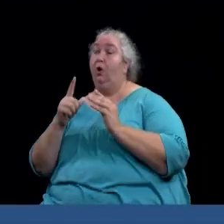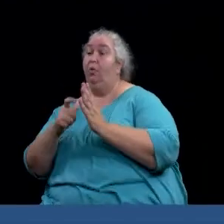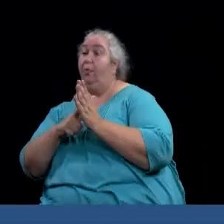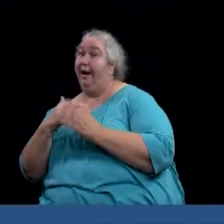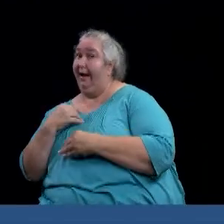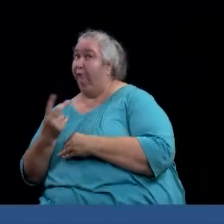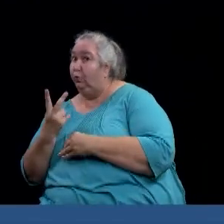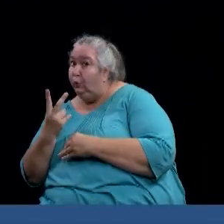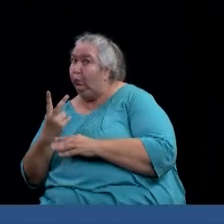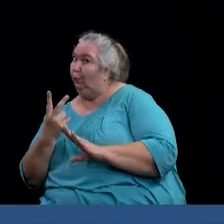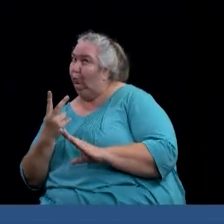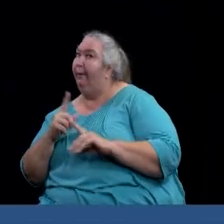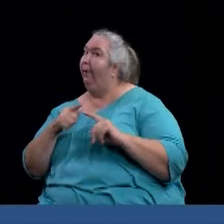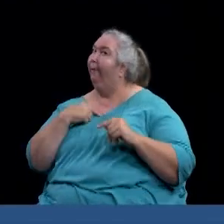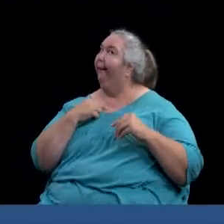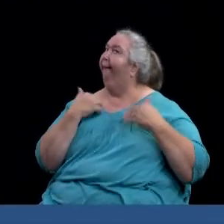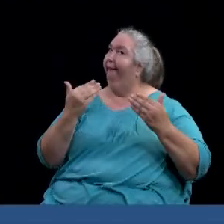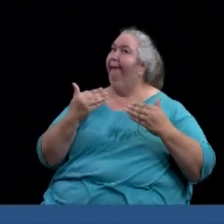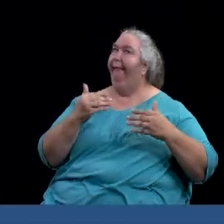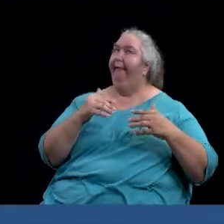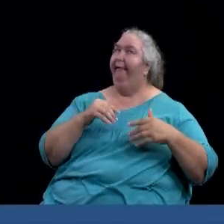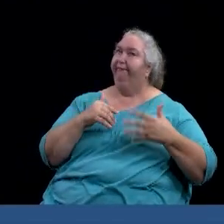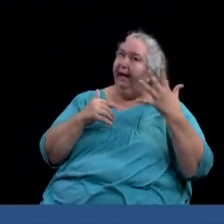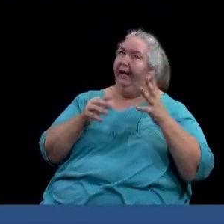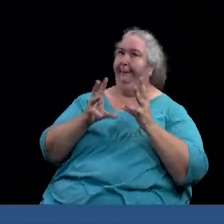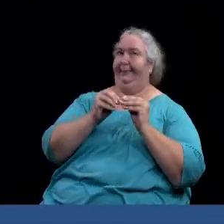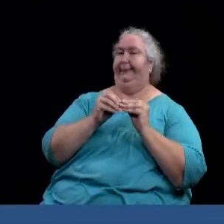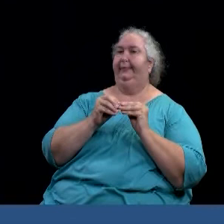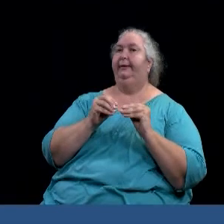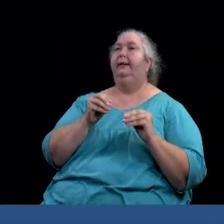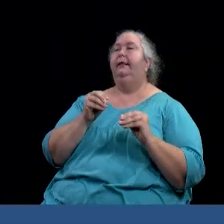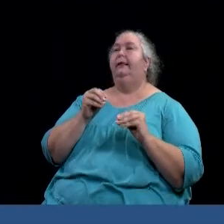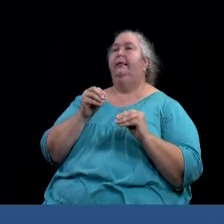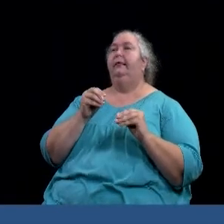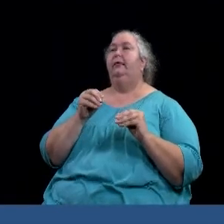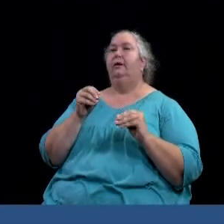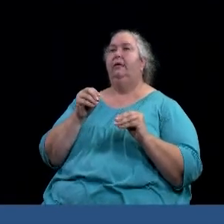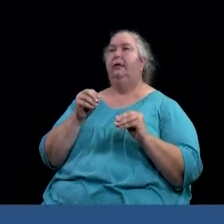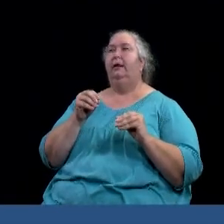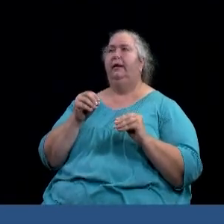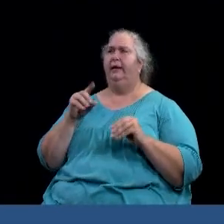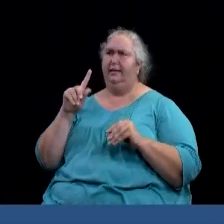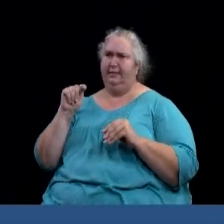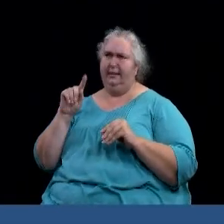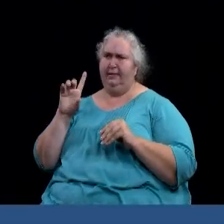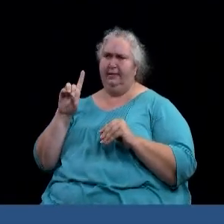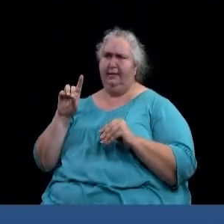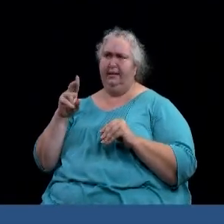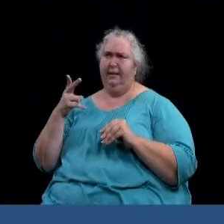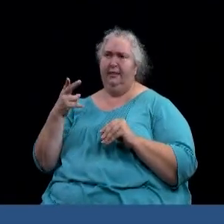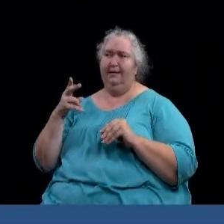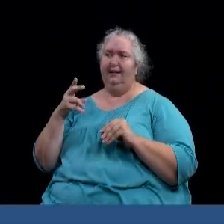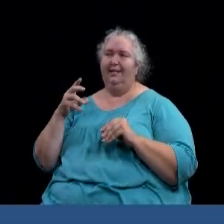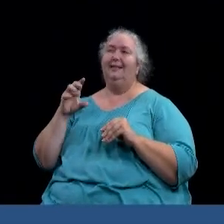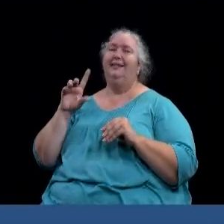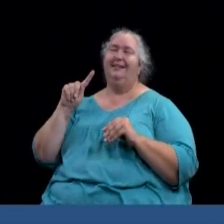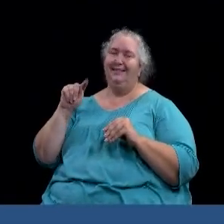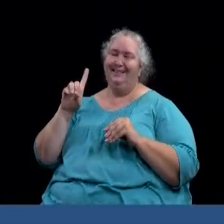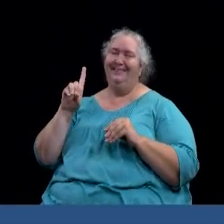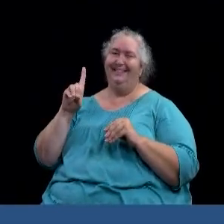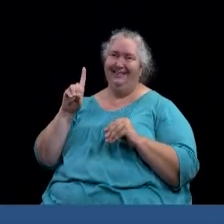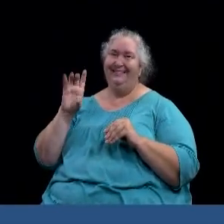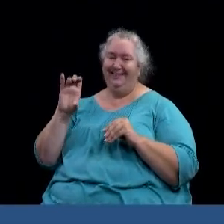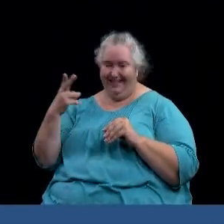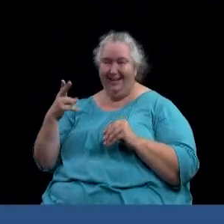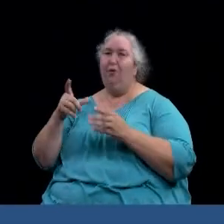And then TDHCA requires 1, additional 1, but like I said, we've had 5. I was lucky enough that